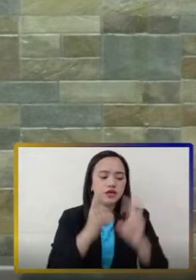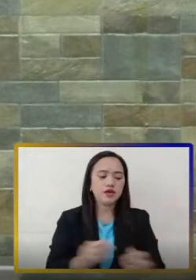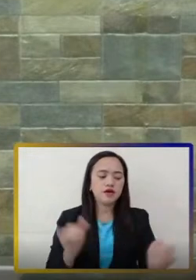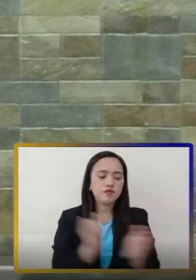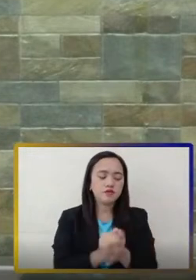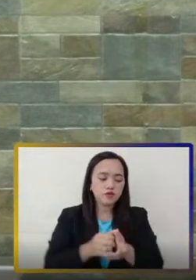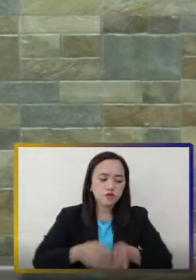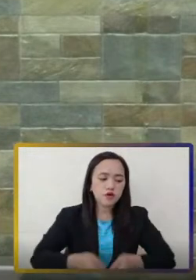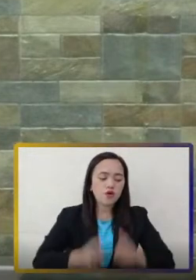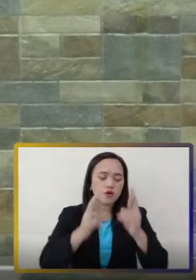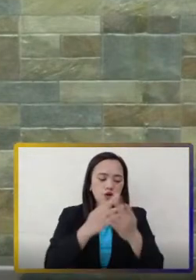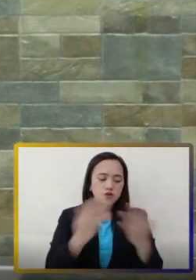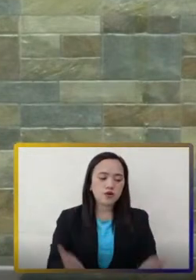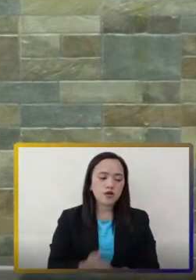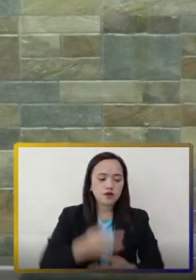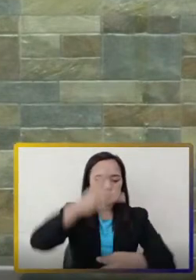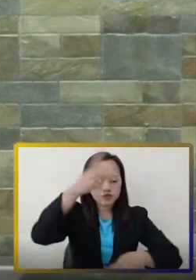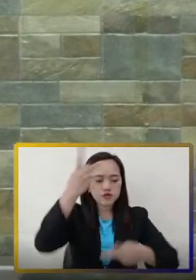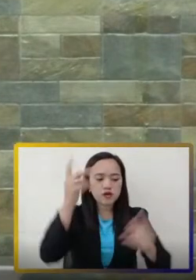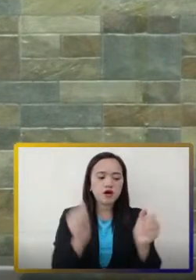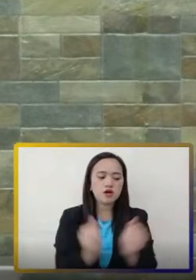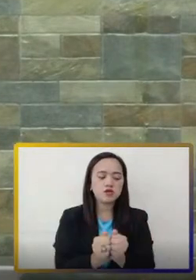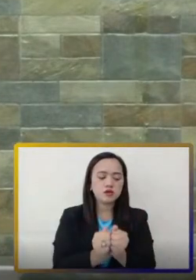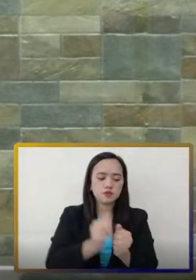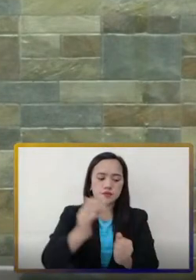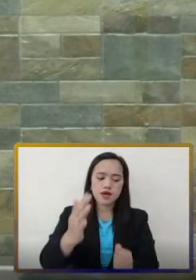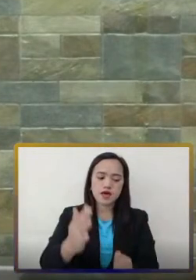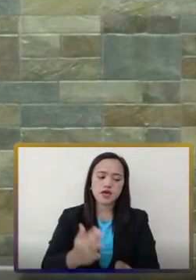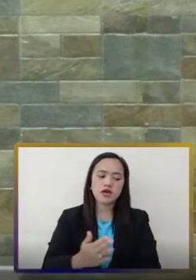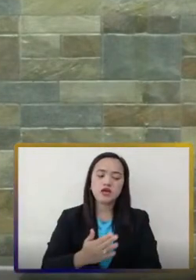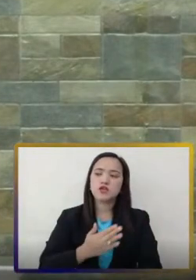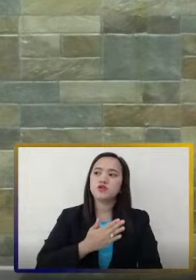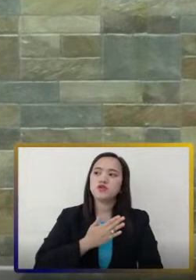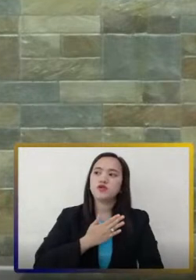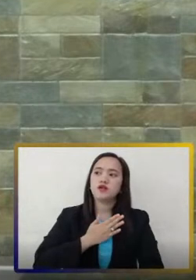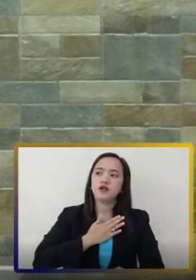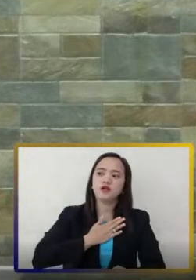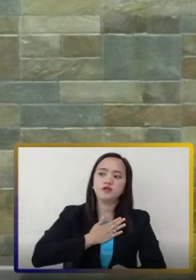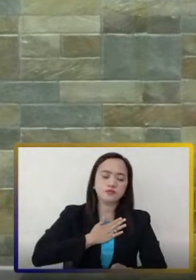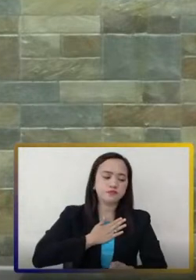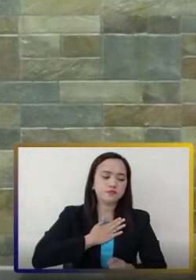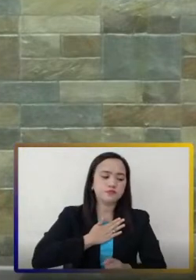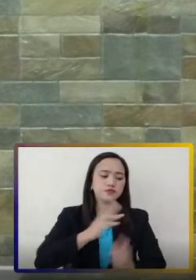good. Yet the road where pain was my companion